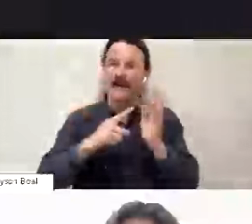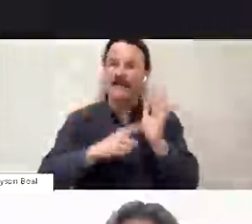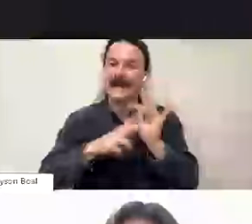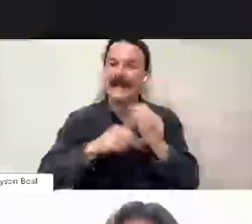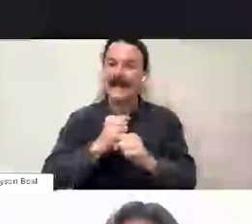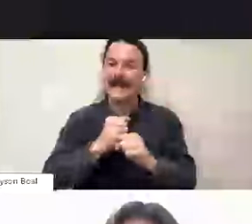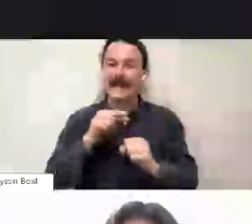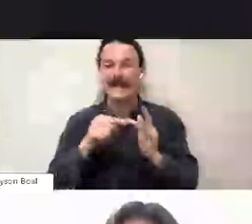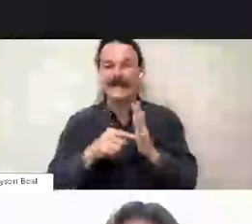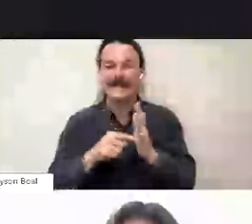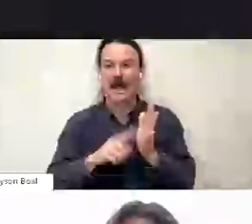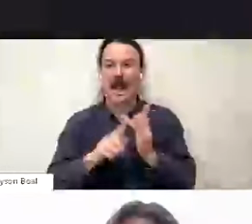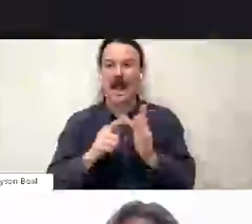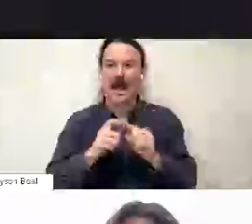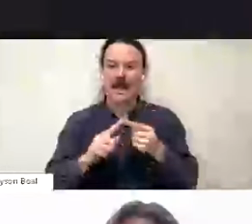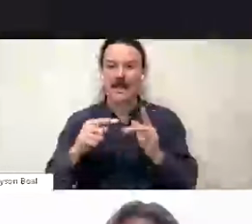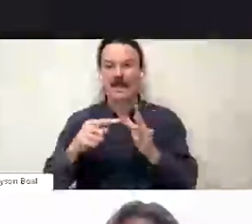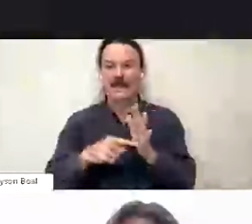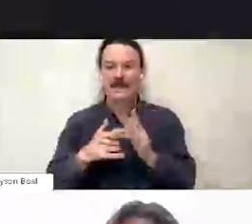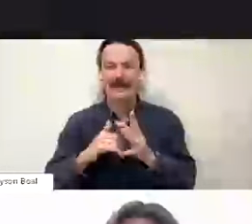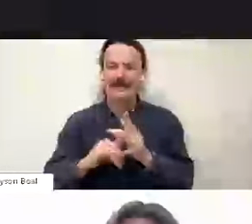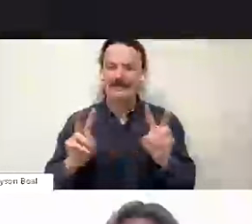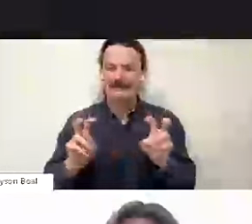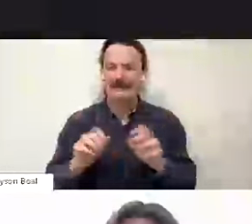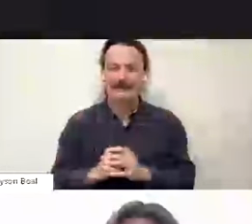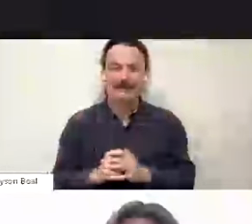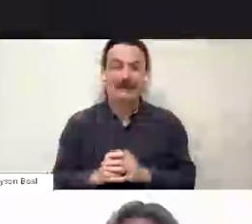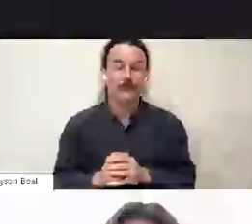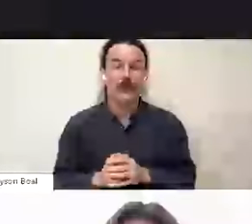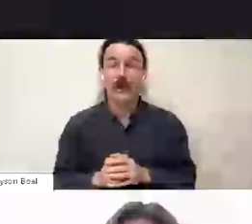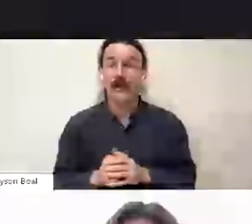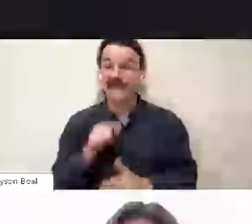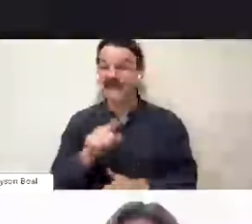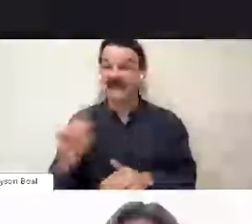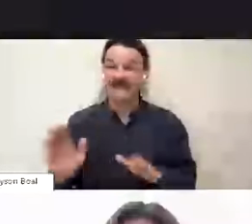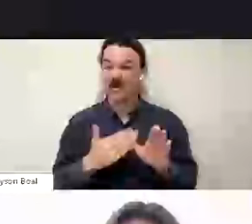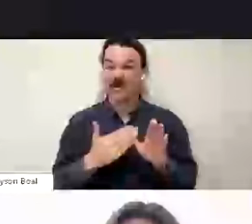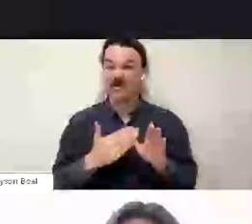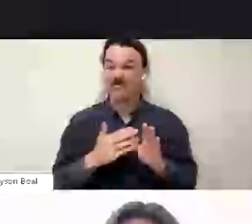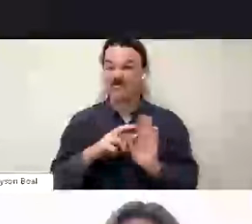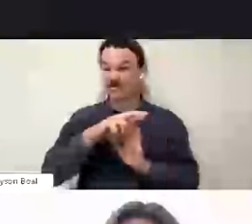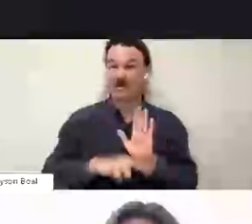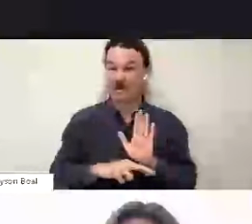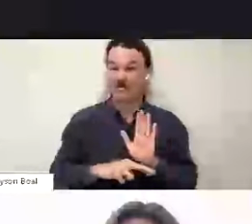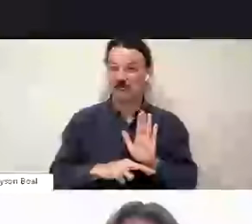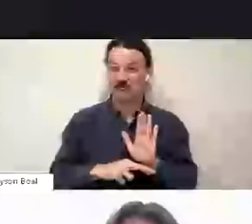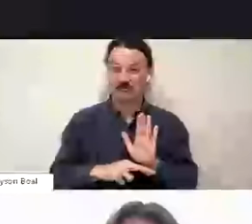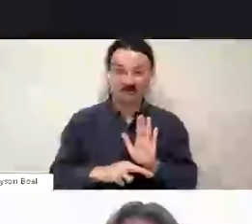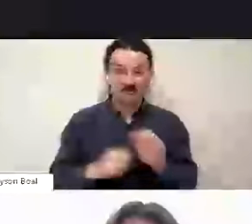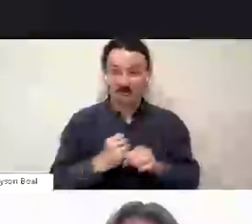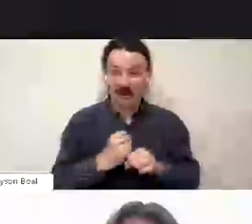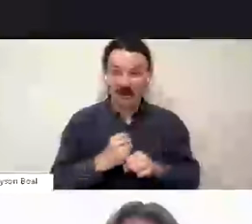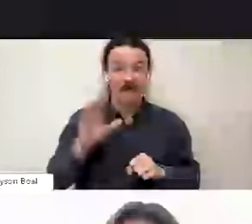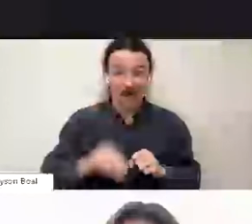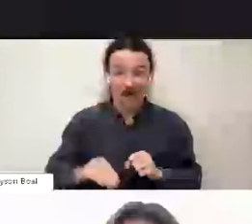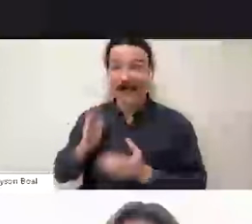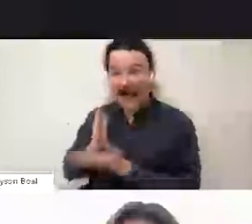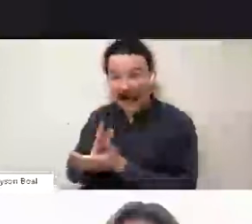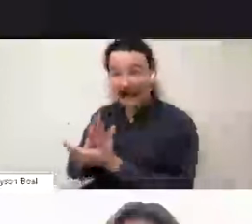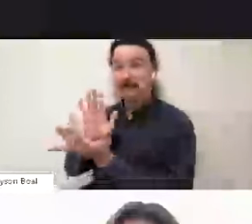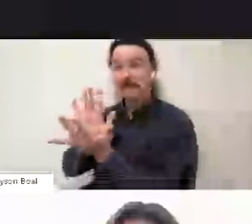website. It was the first report based on direct consultation with First Nations people with disability. So we